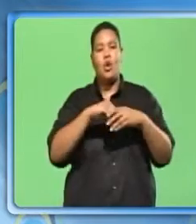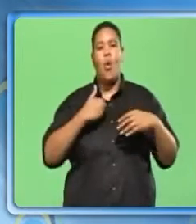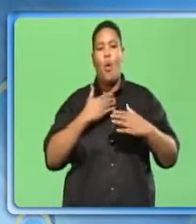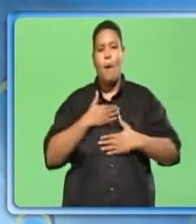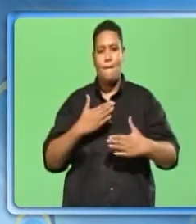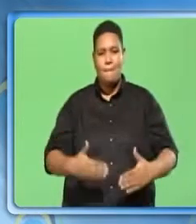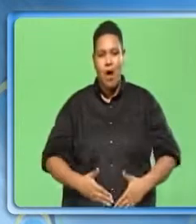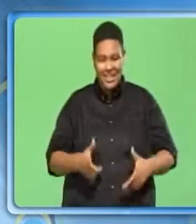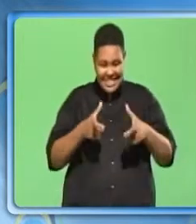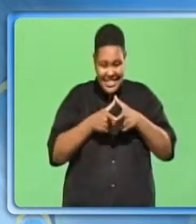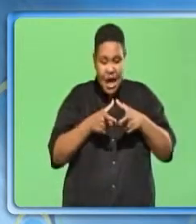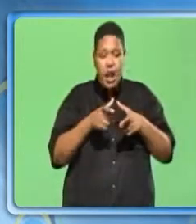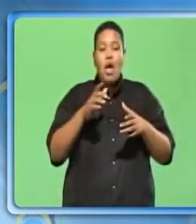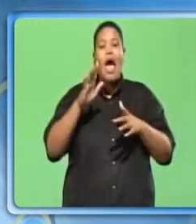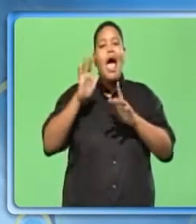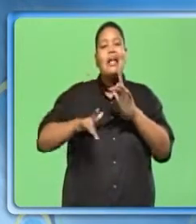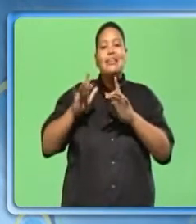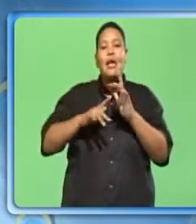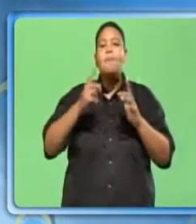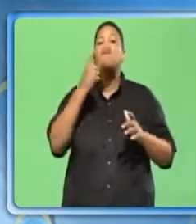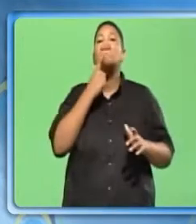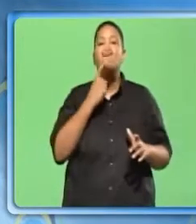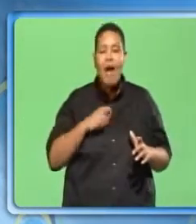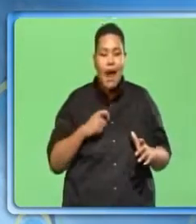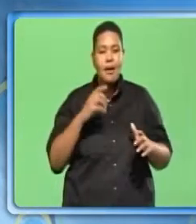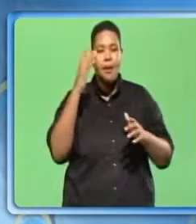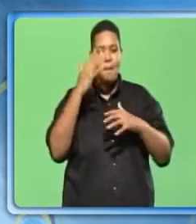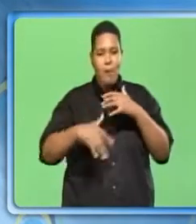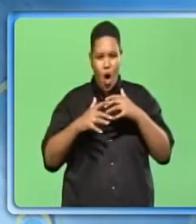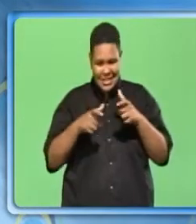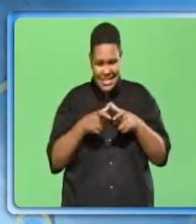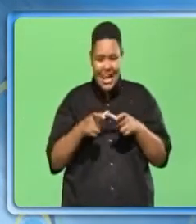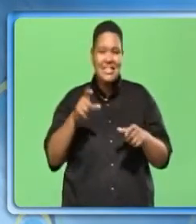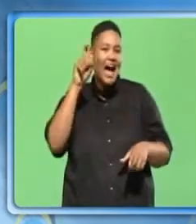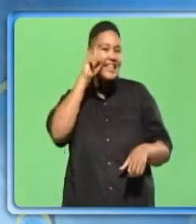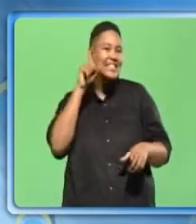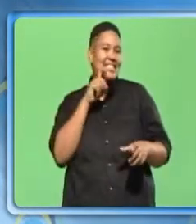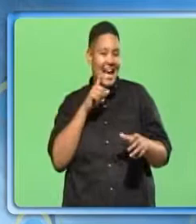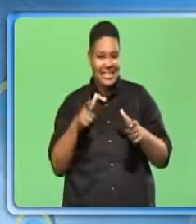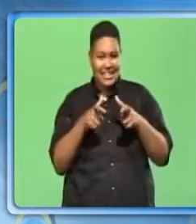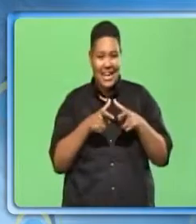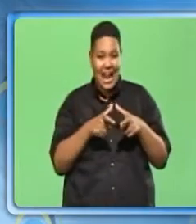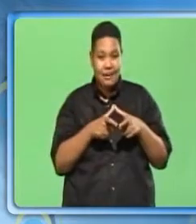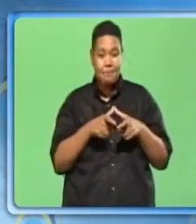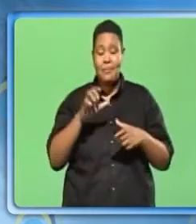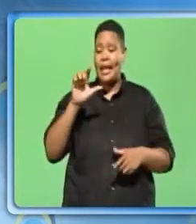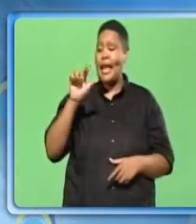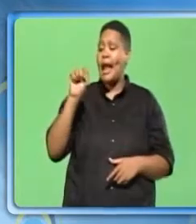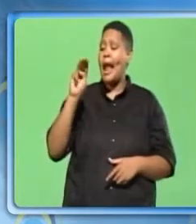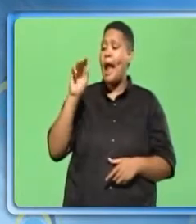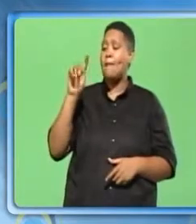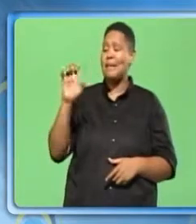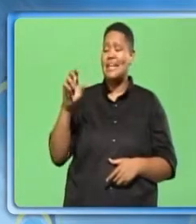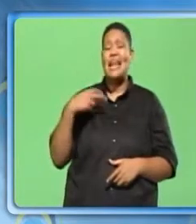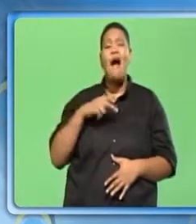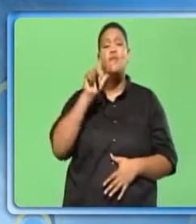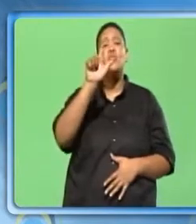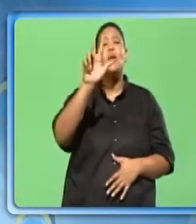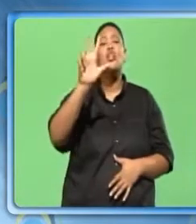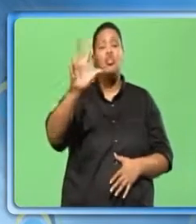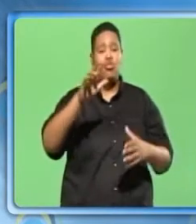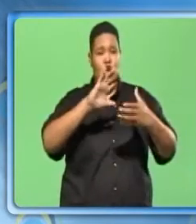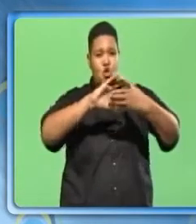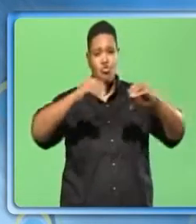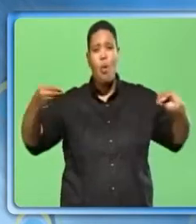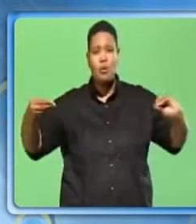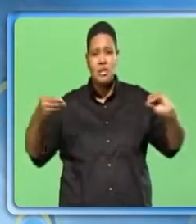cells except red blood cells and sex cells. Each sex cell, gamete, only has 23 chromosomes due